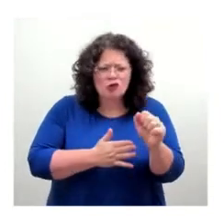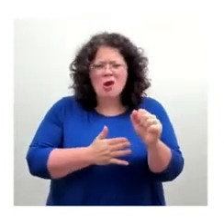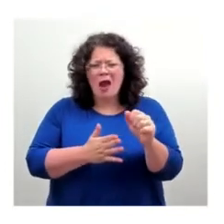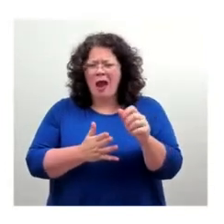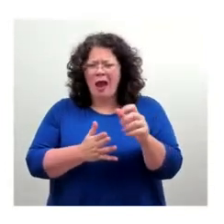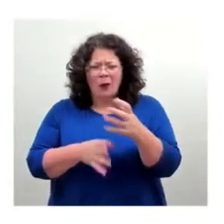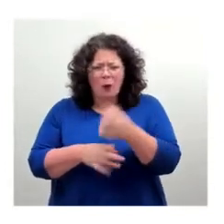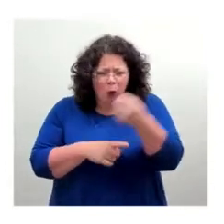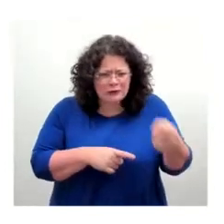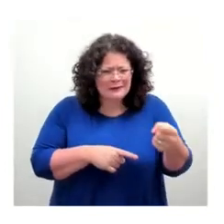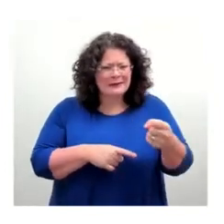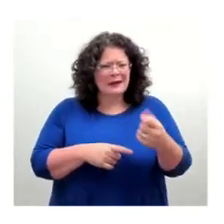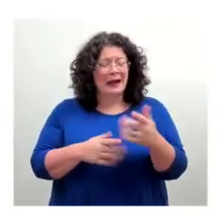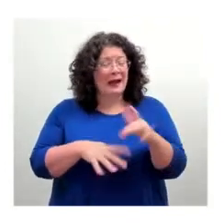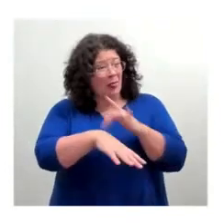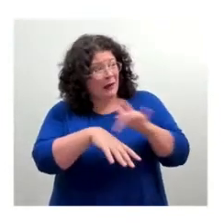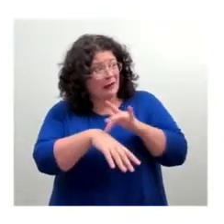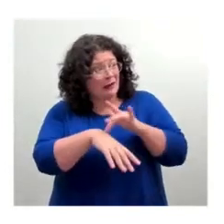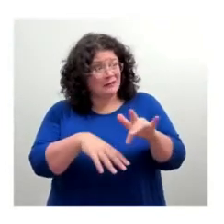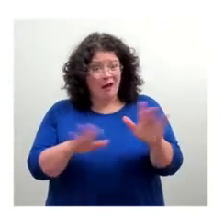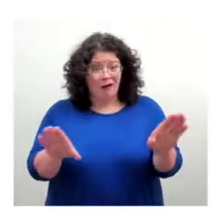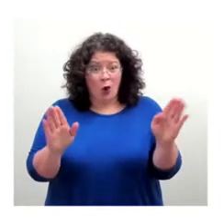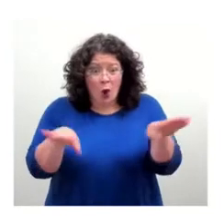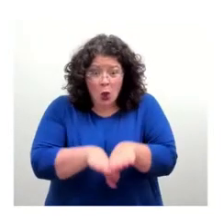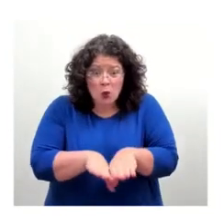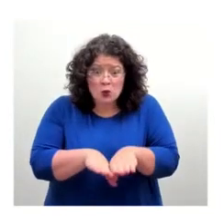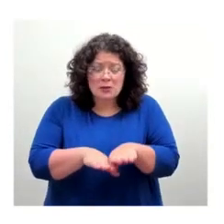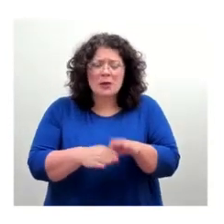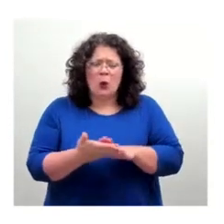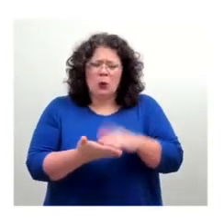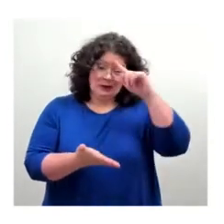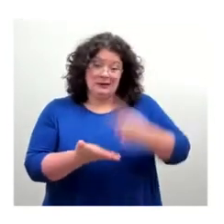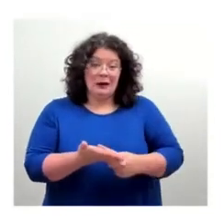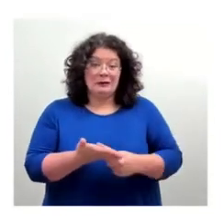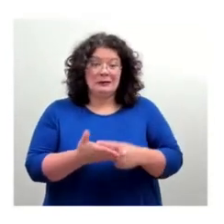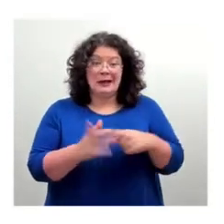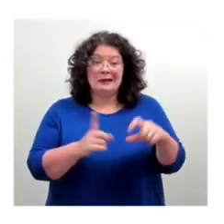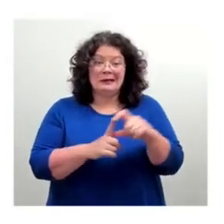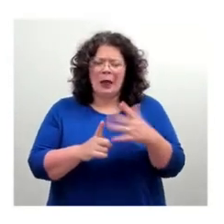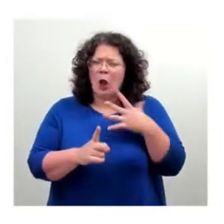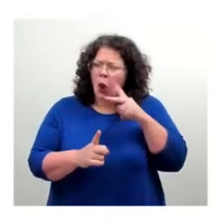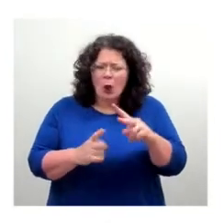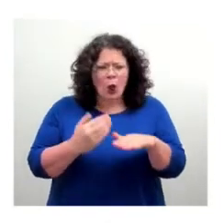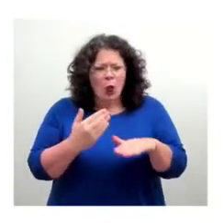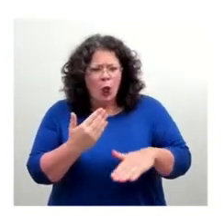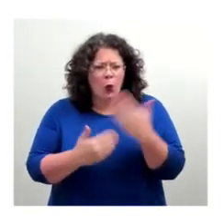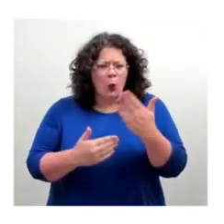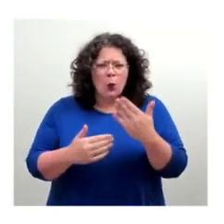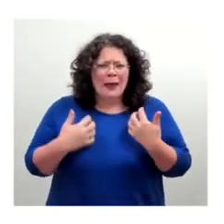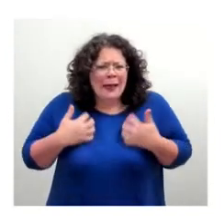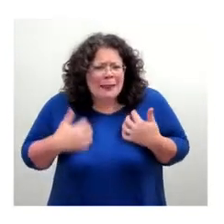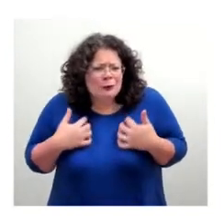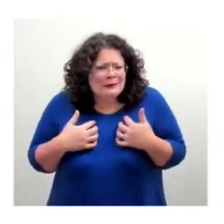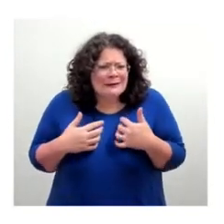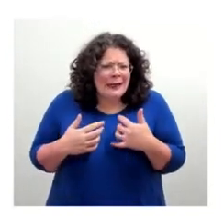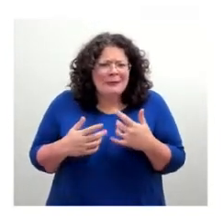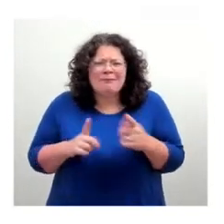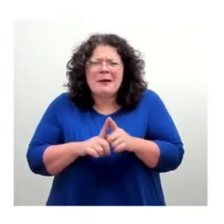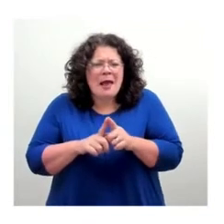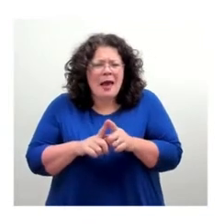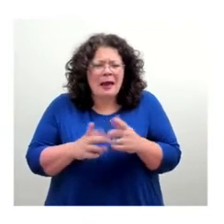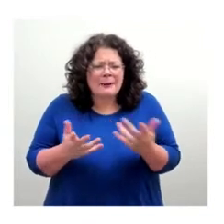of Shakespeare plays, and all those were audio described, all those were audio described on iPlayer. And culture and quarantine, like